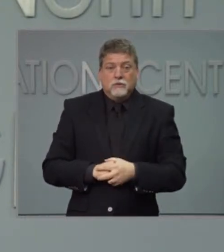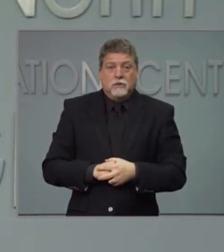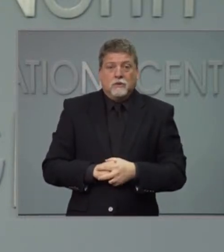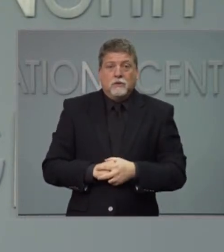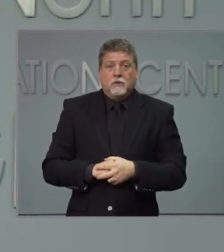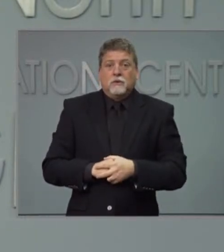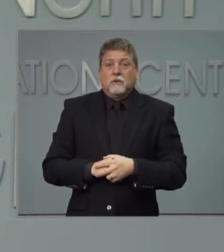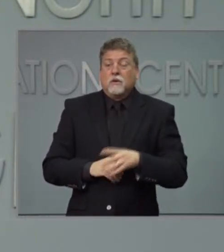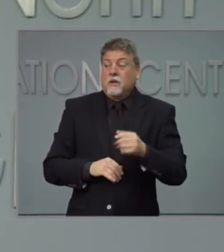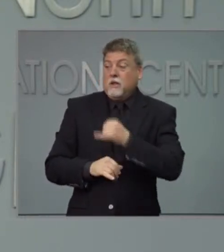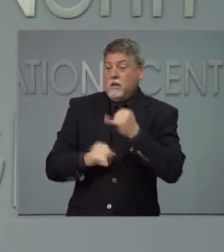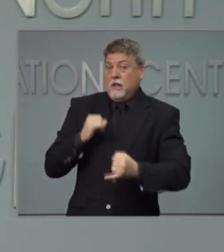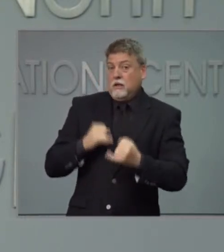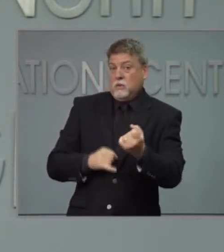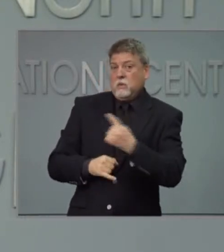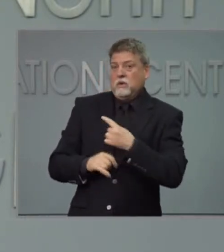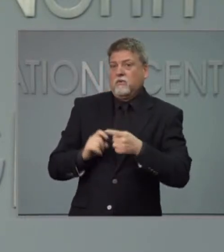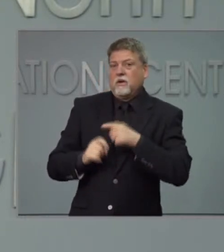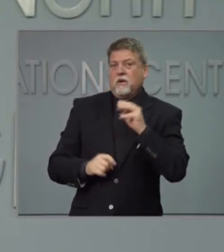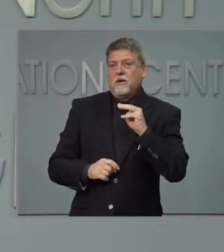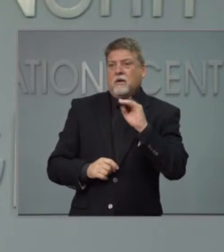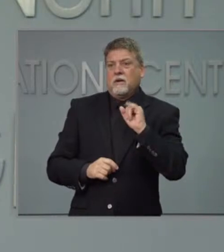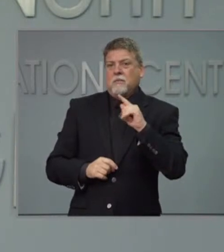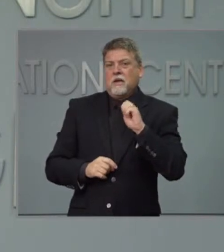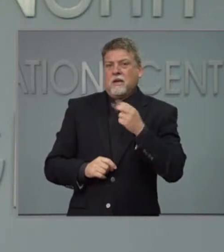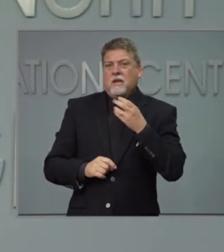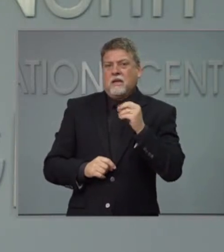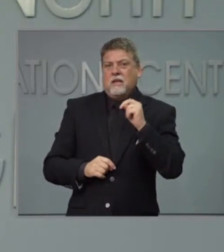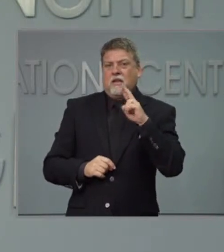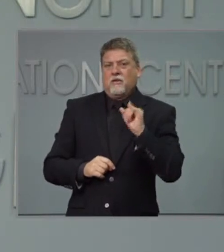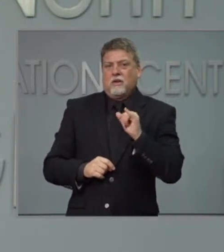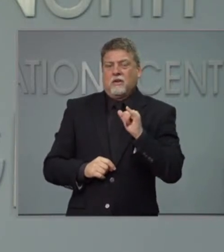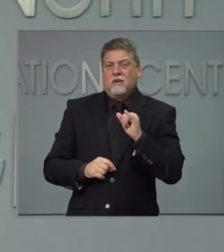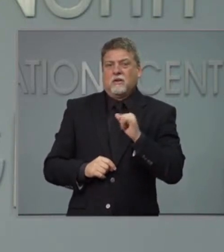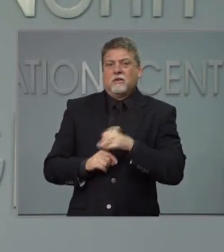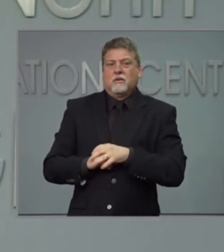Our final question today will be from Micah Henry with the Taylorsville Times.